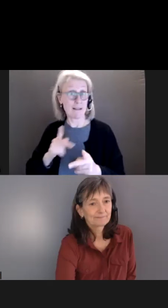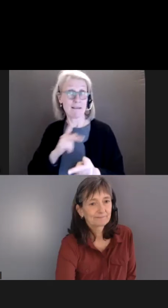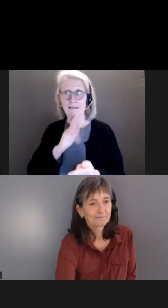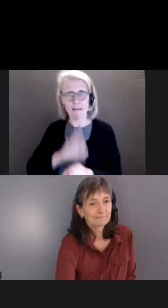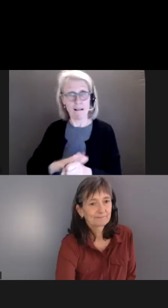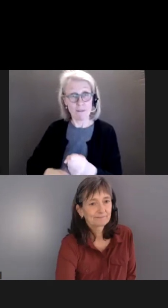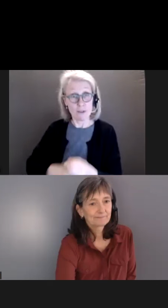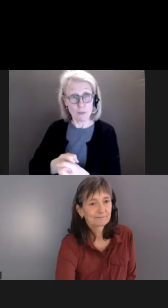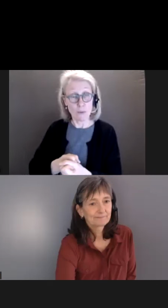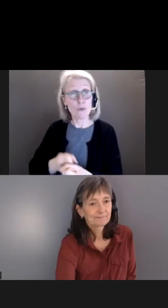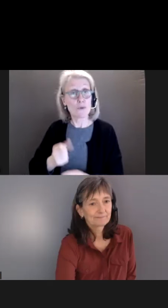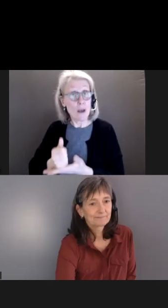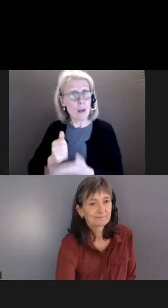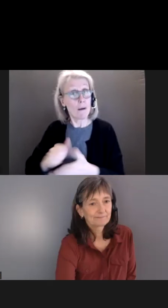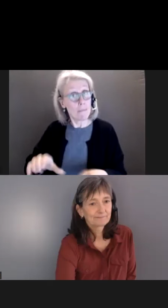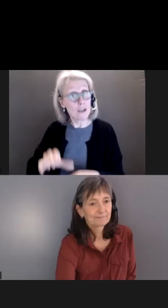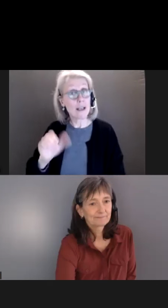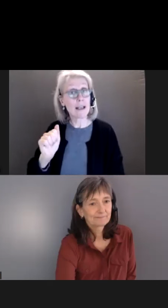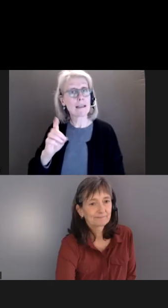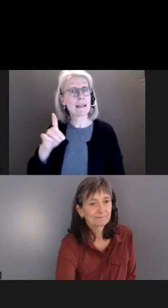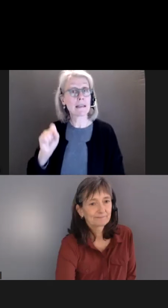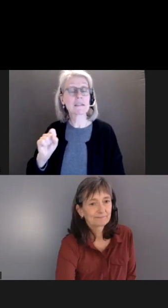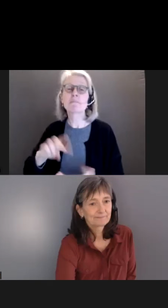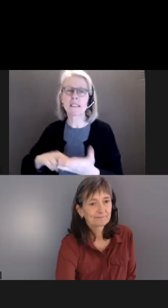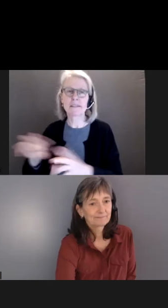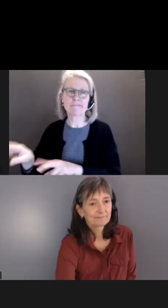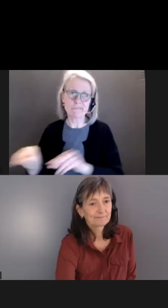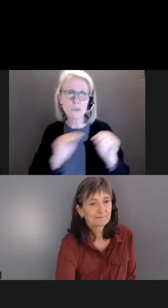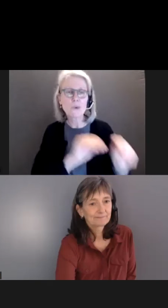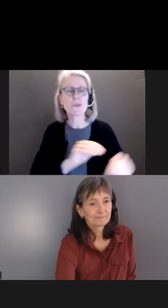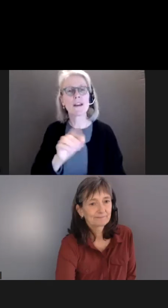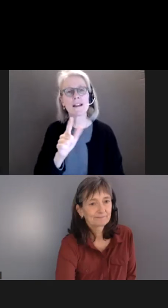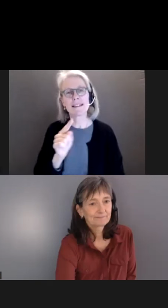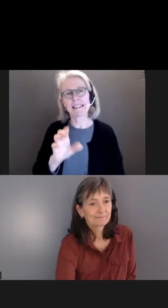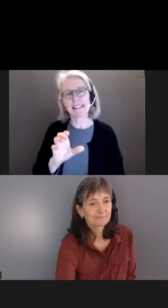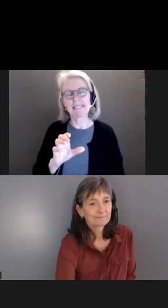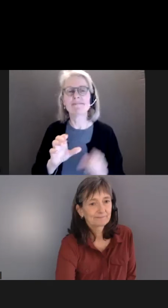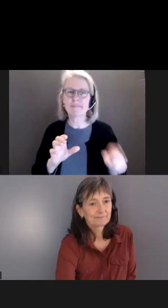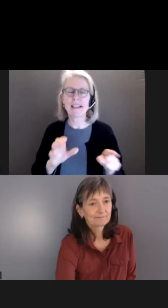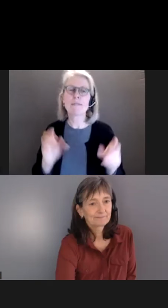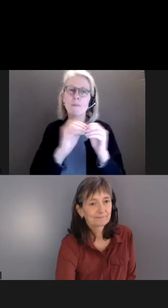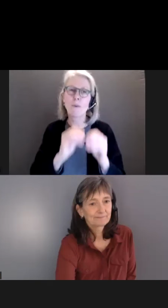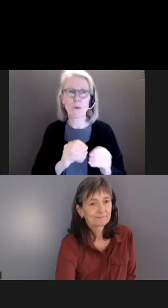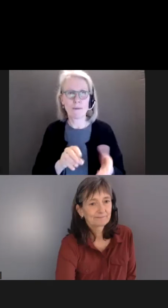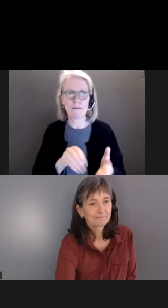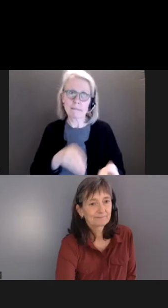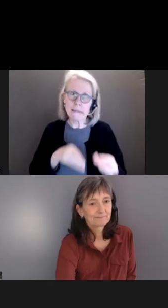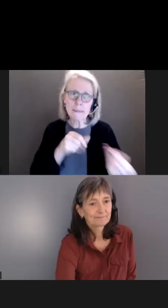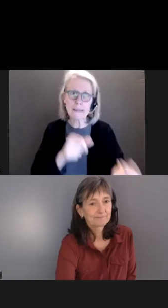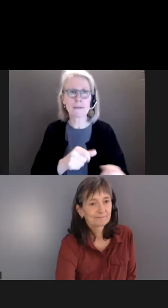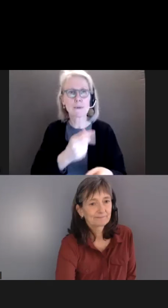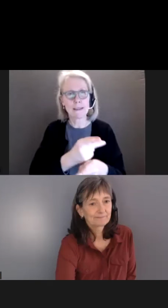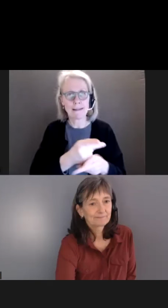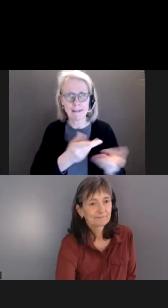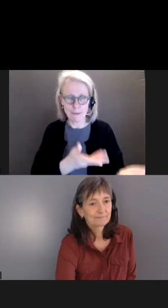manage their ADLs are more likely to be institutionalized and ultimately end up requiring more healthcare resources. So